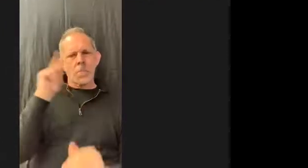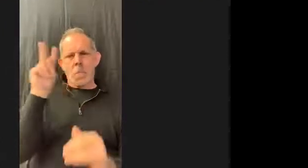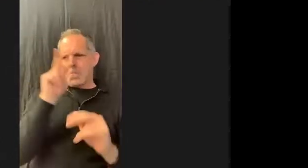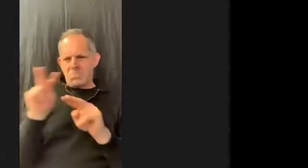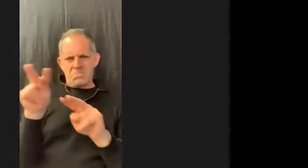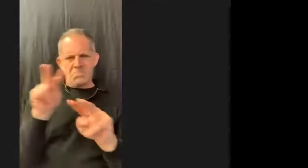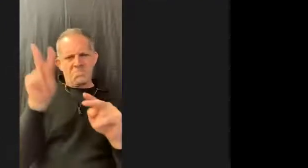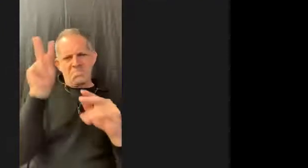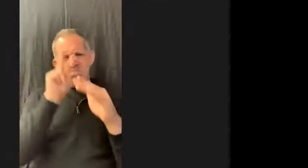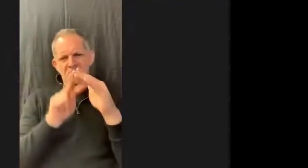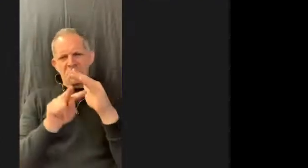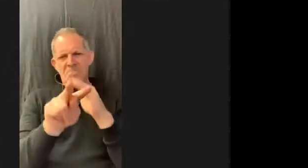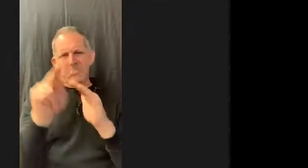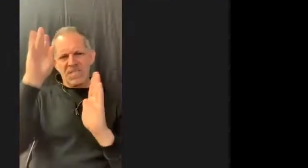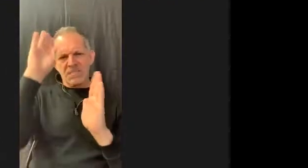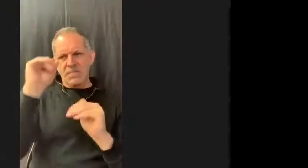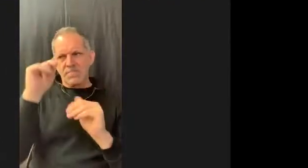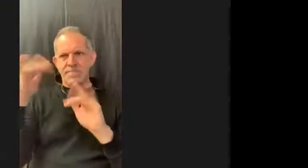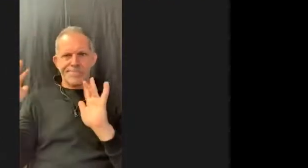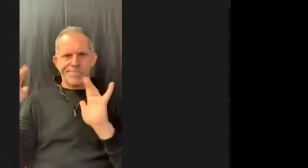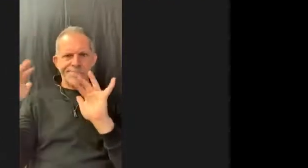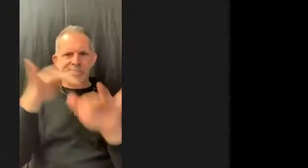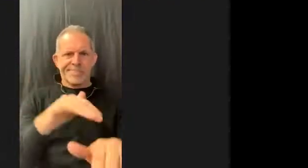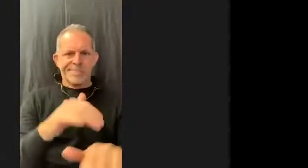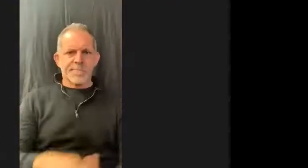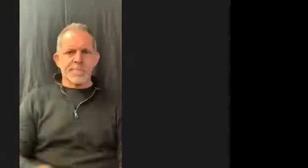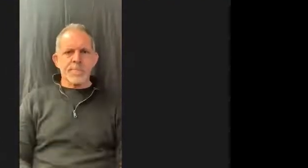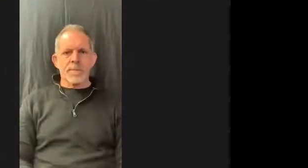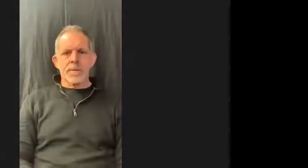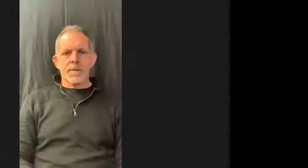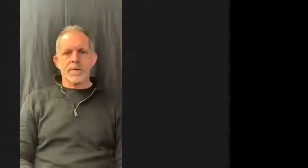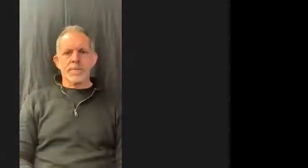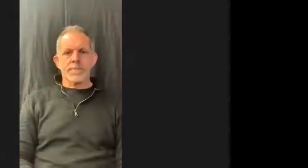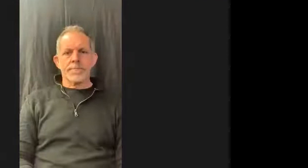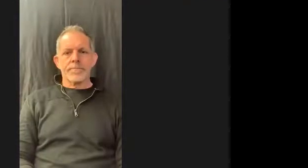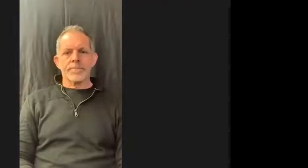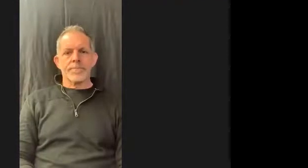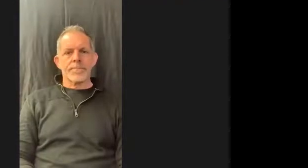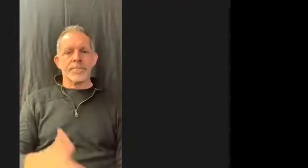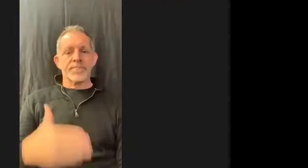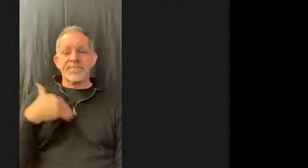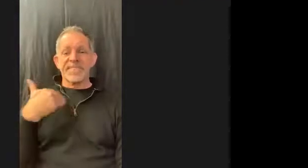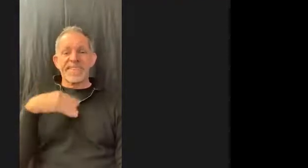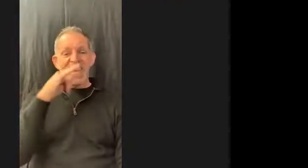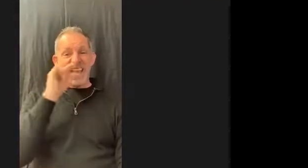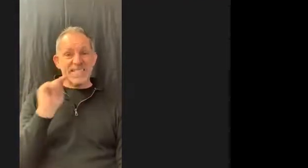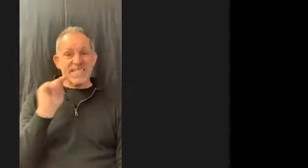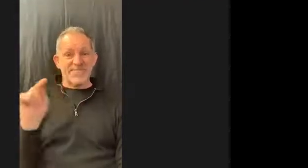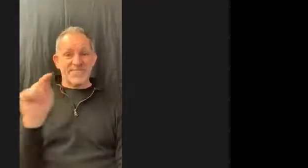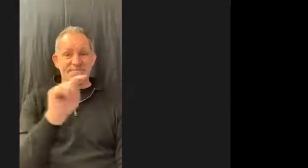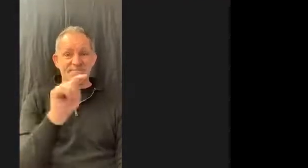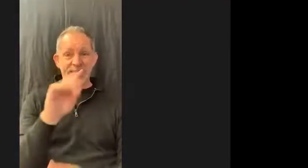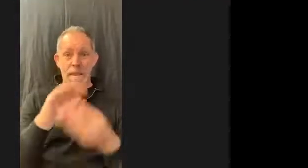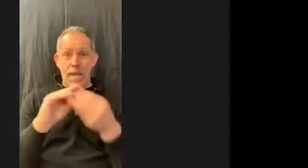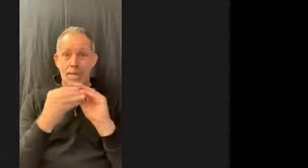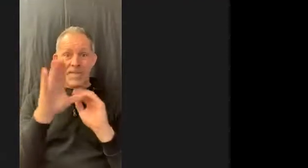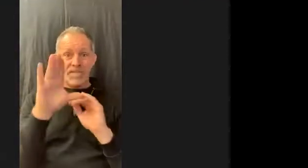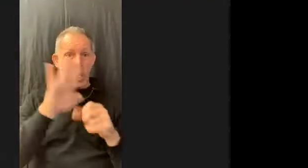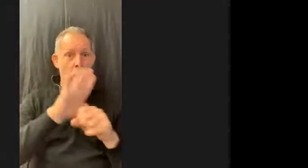kids was that there was a rapid uptake over the course of 4 to 6 weeks, and then it kind